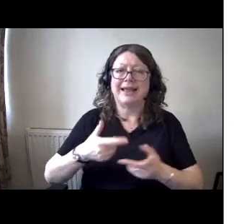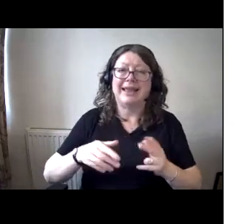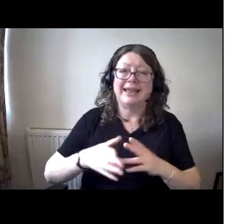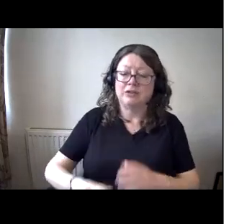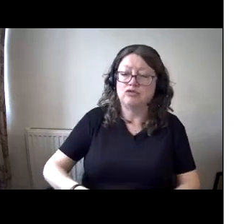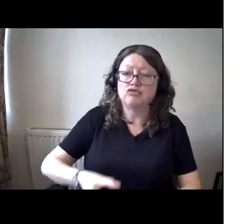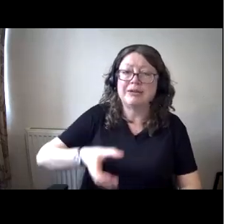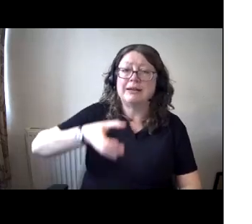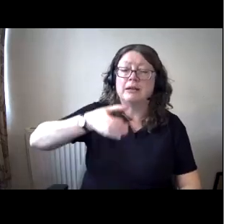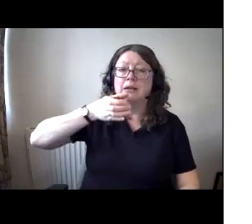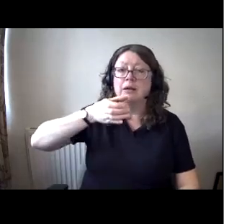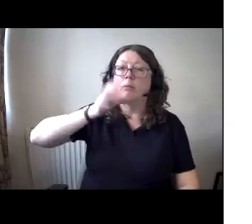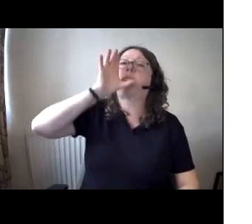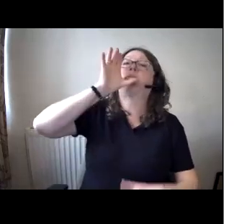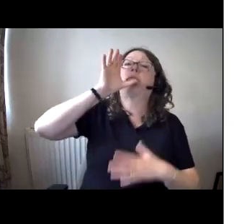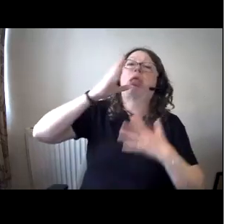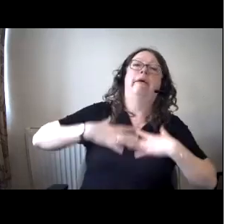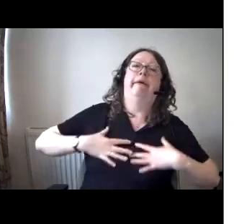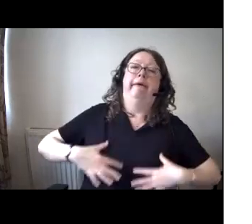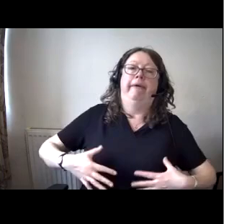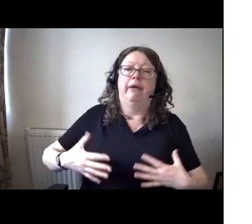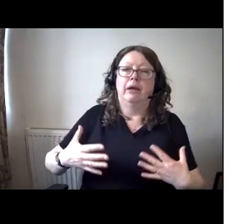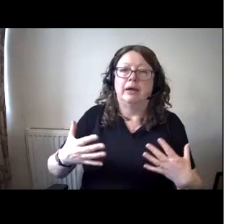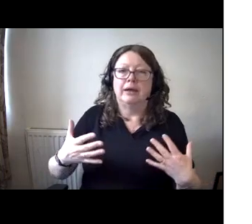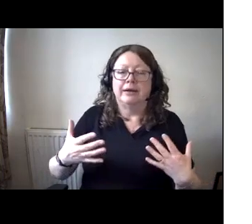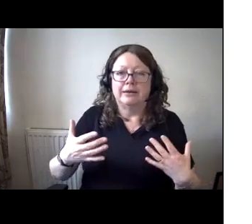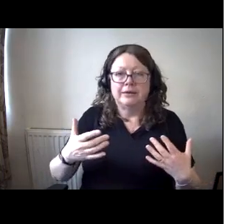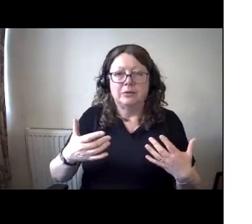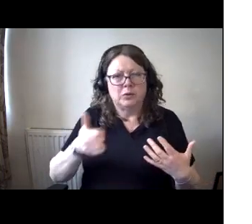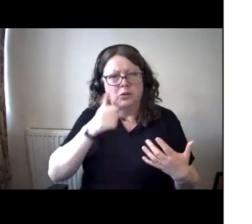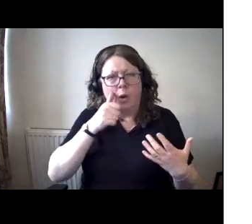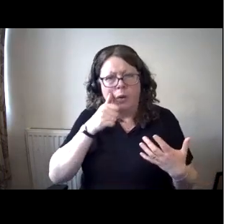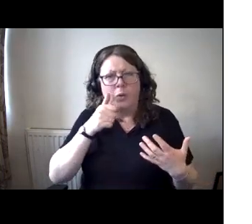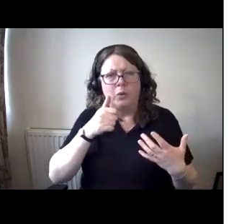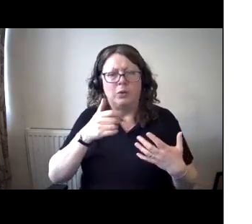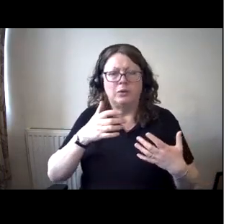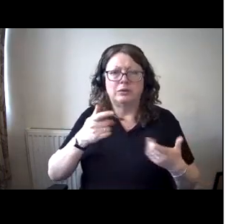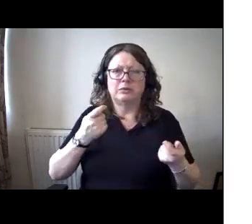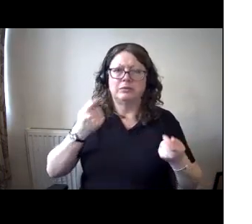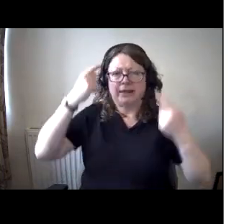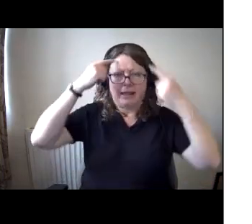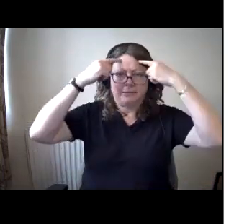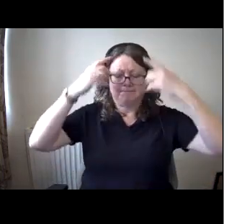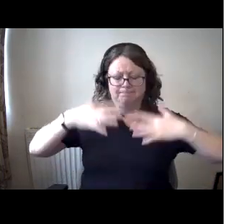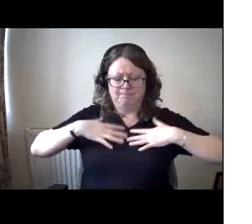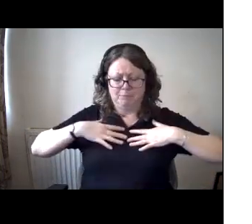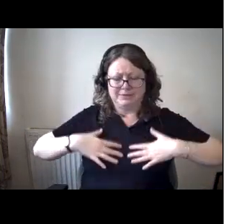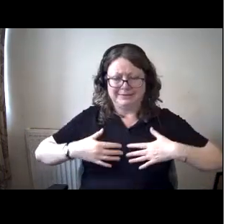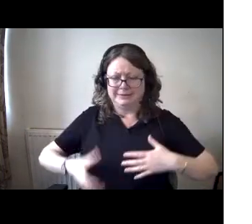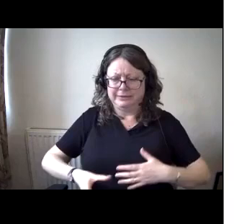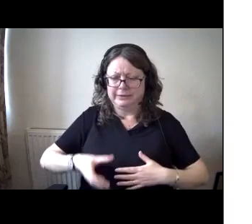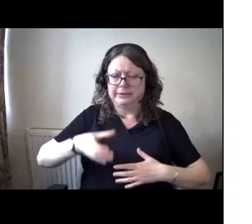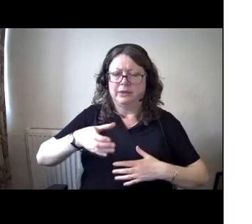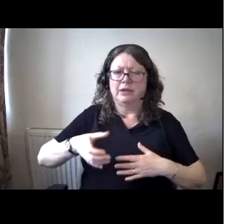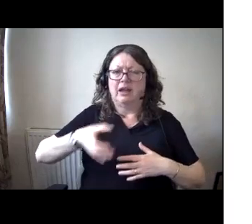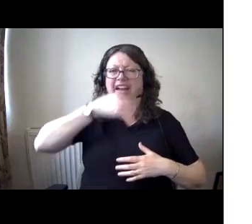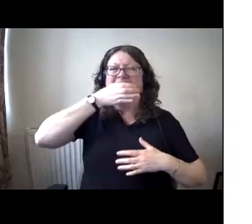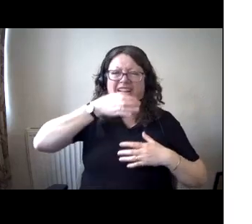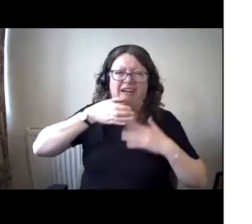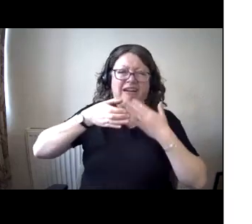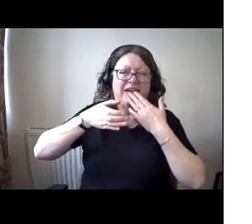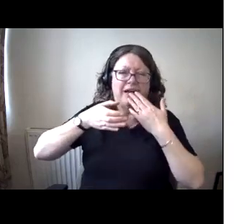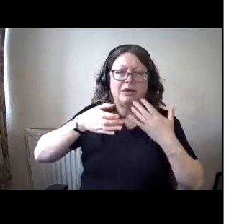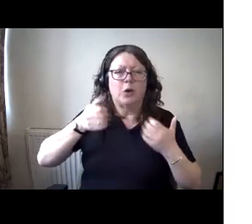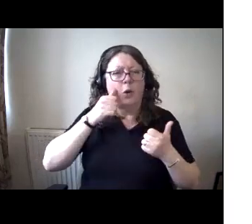cup, you know, we don't move the cup so fast and so harshly that we crash the cup into our teeth. We know exactly how much